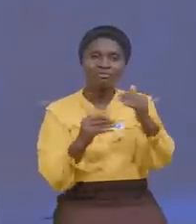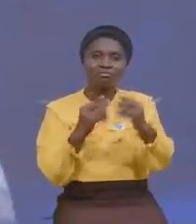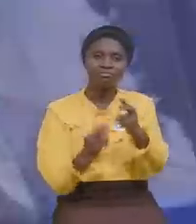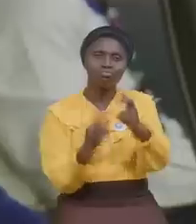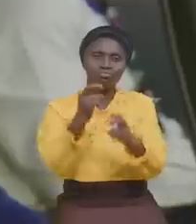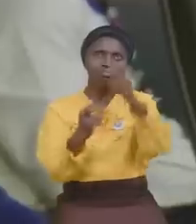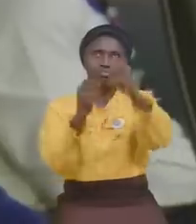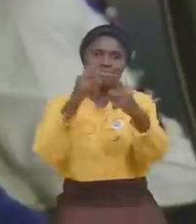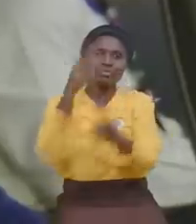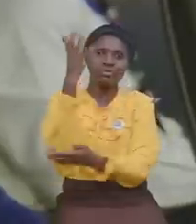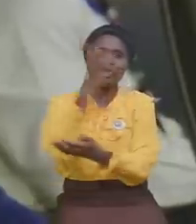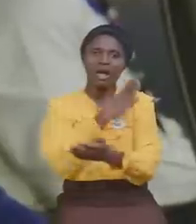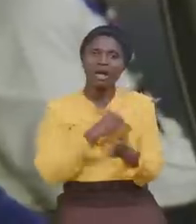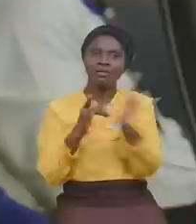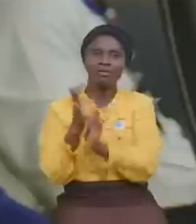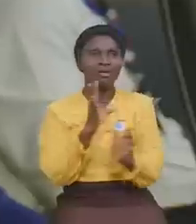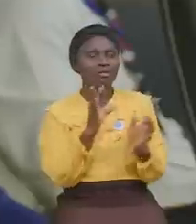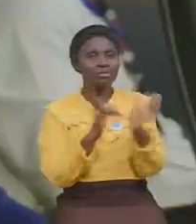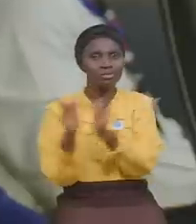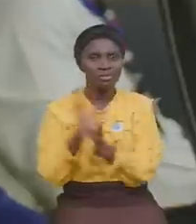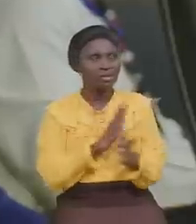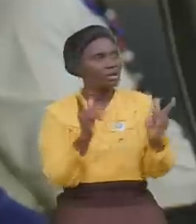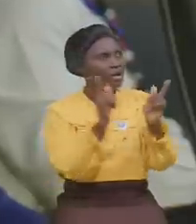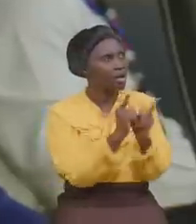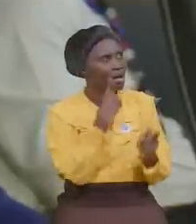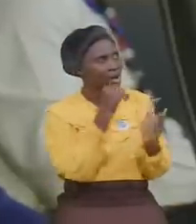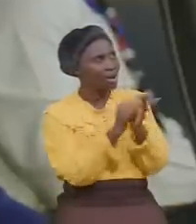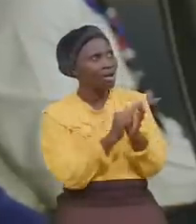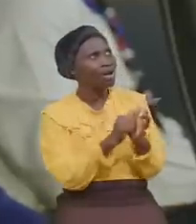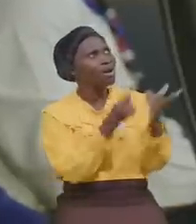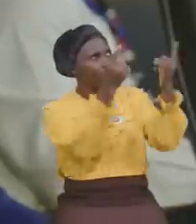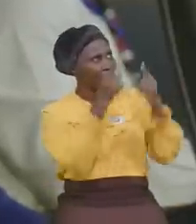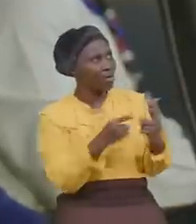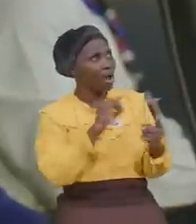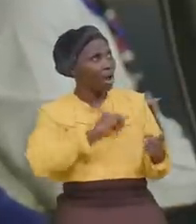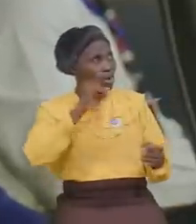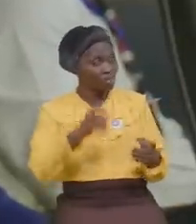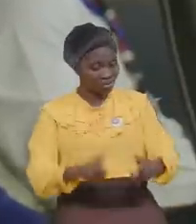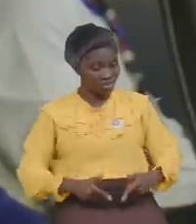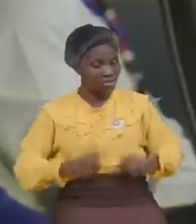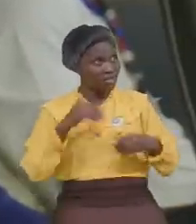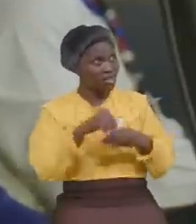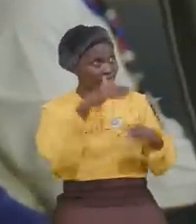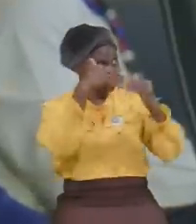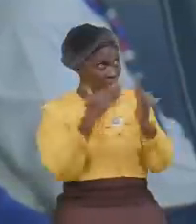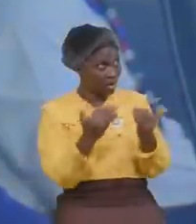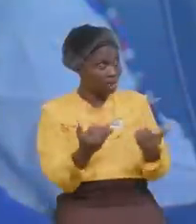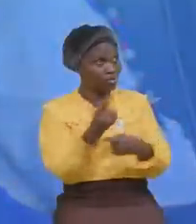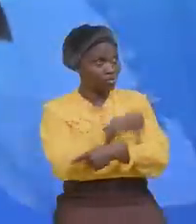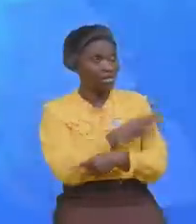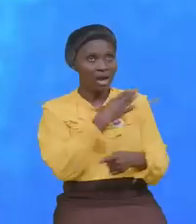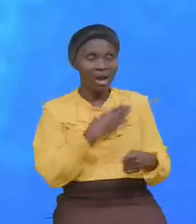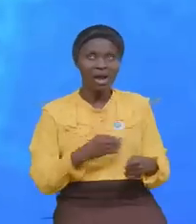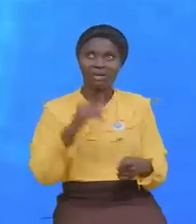Zacchaeus, make haste and come down. I must abide in your house today. And Zacchaeus made haste and he came down and